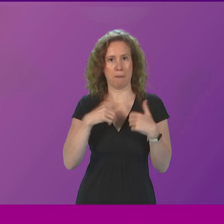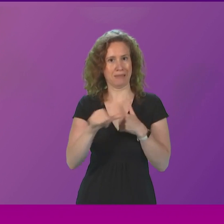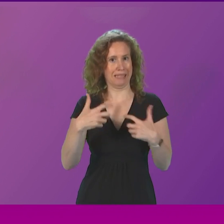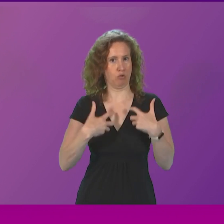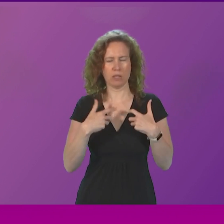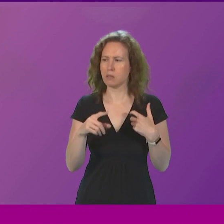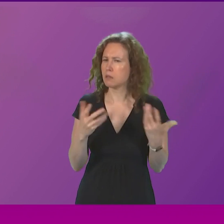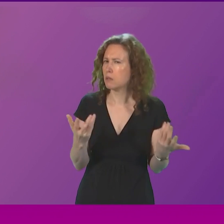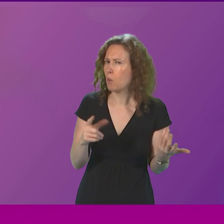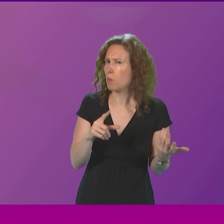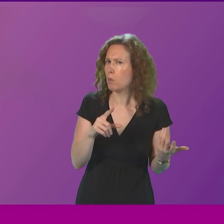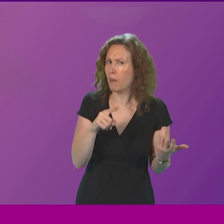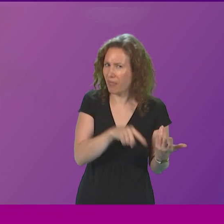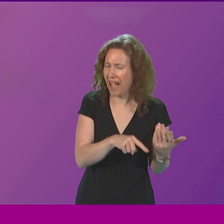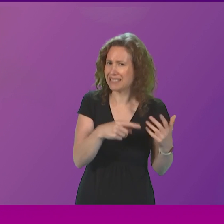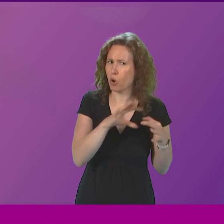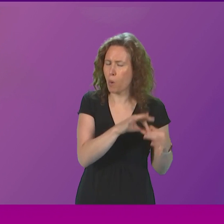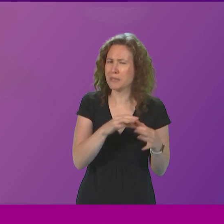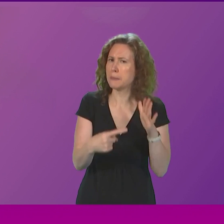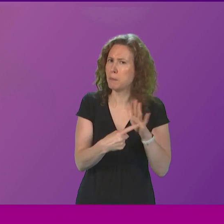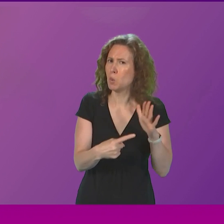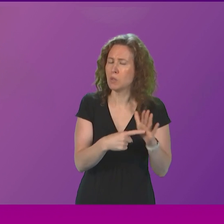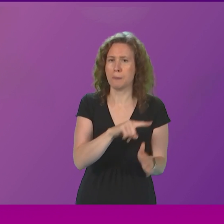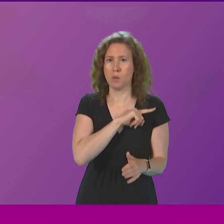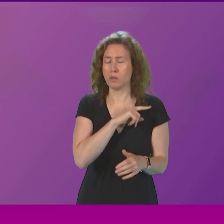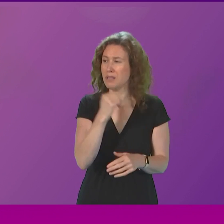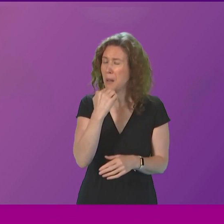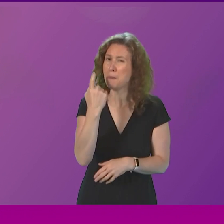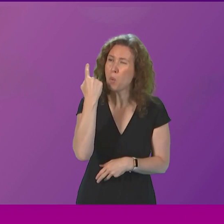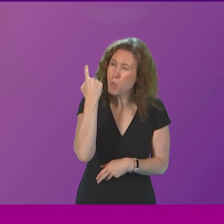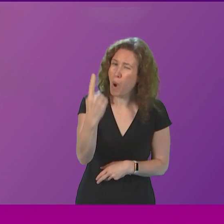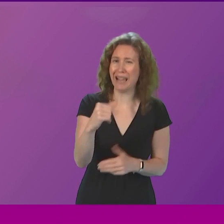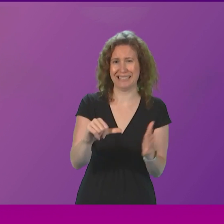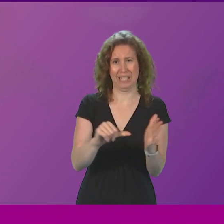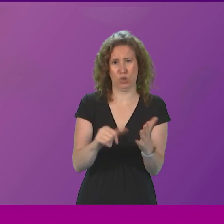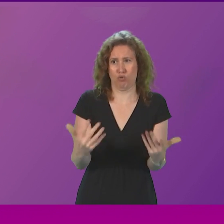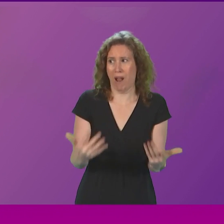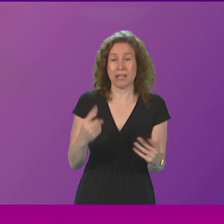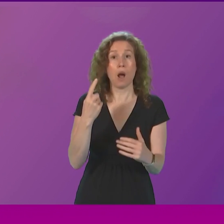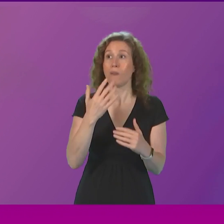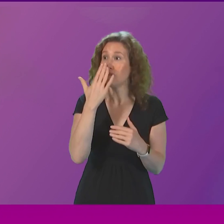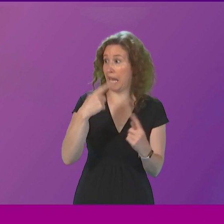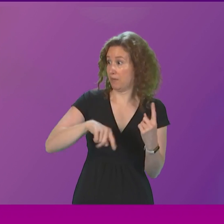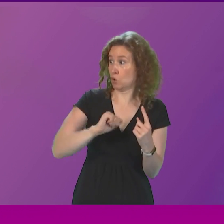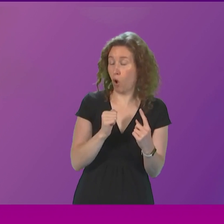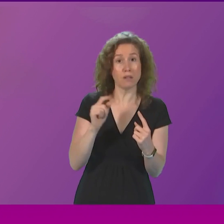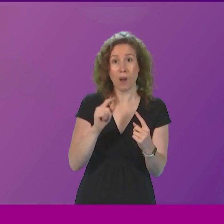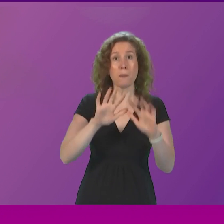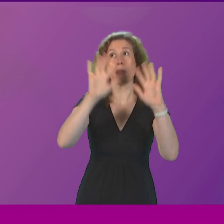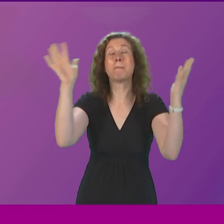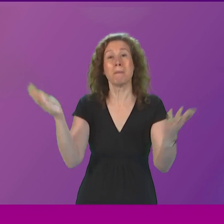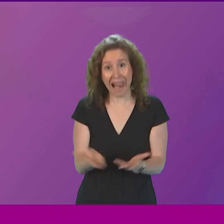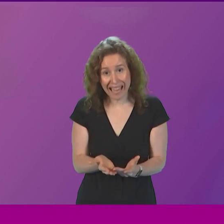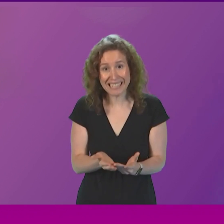that cooperation agreement so important? Because the number one issue facing not just Scotland, but the entire